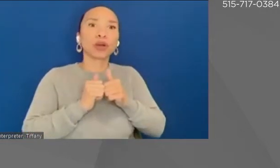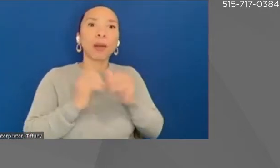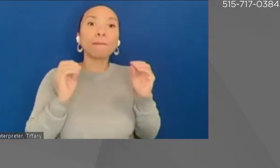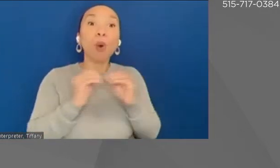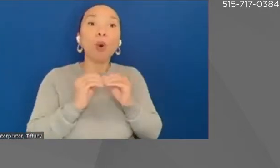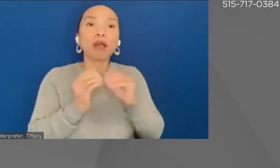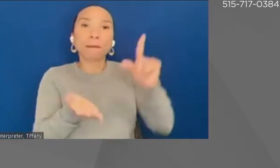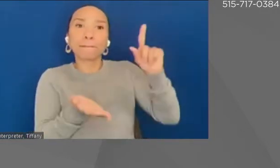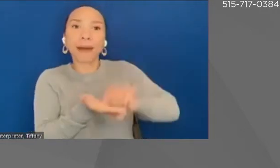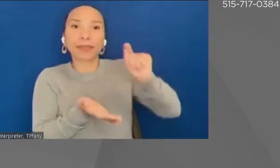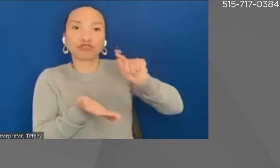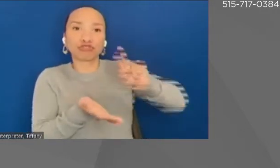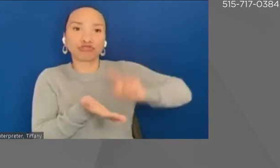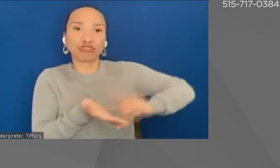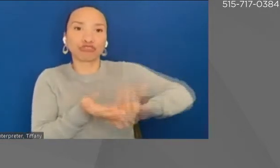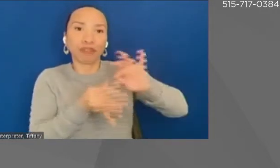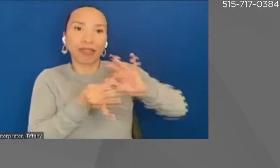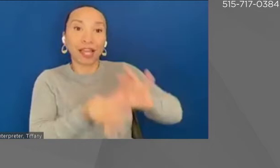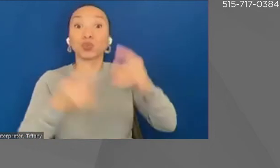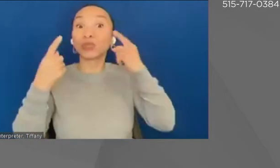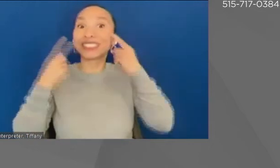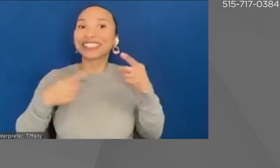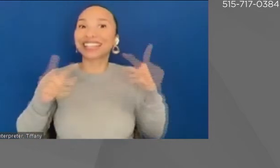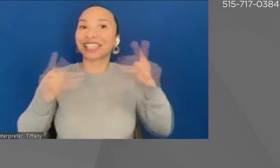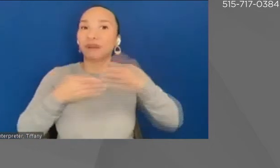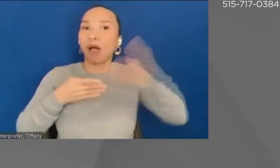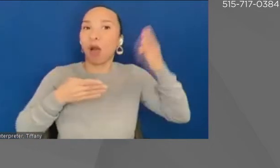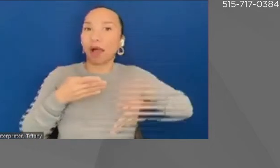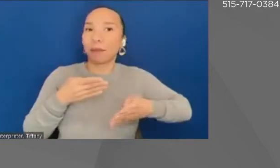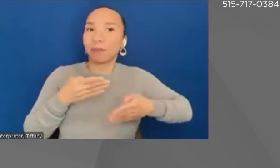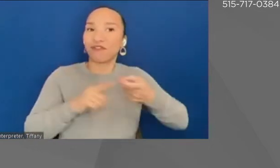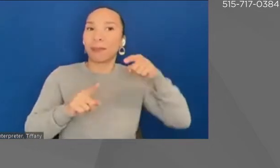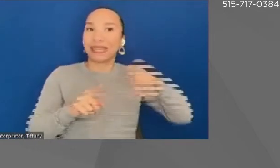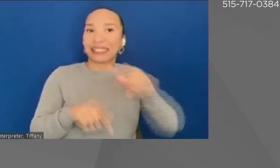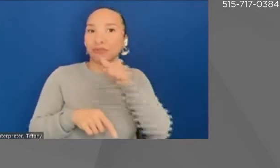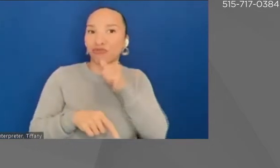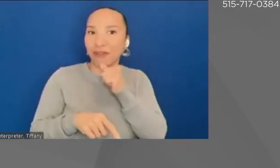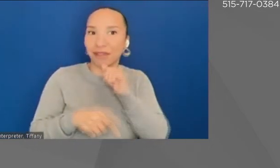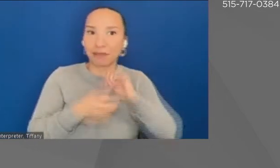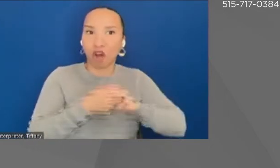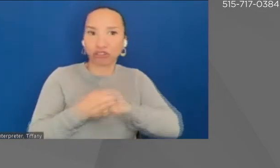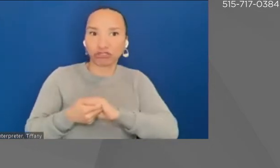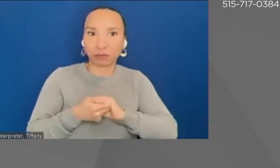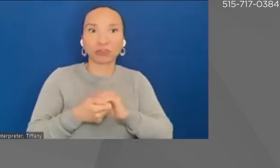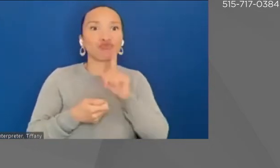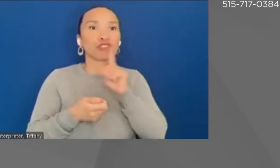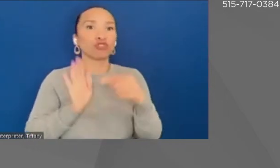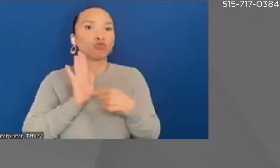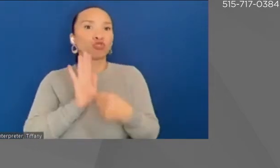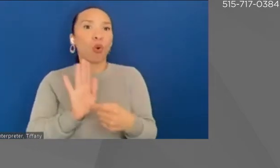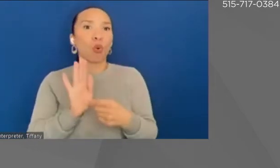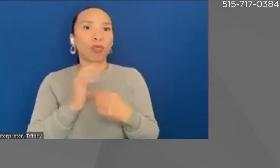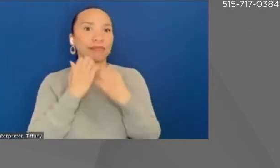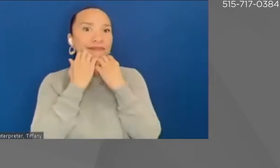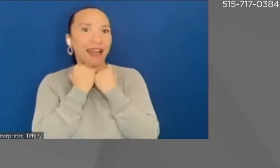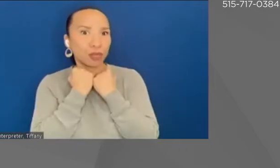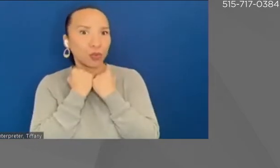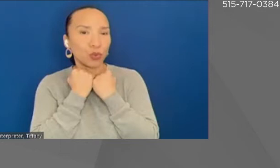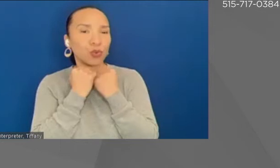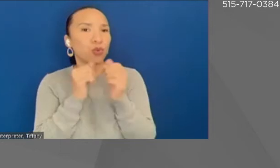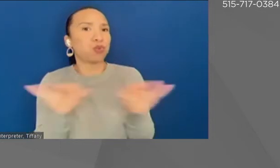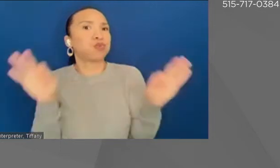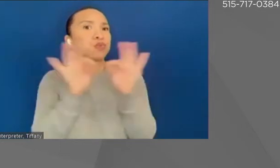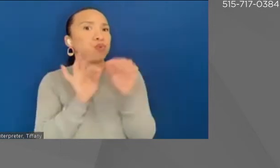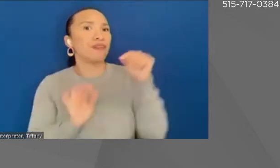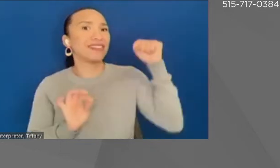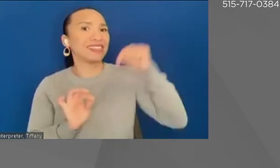the successful outcomes that come out of these private partnerships, and really start to show the value that a lot of these interventions are coming